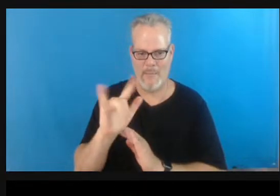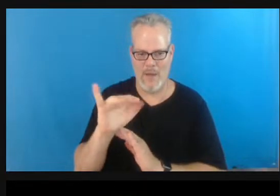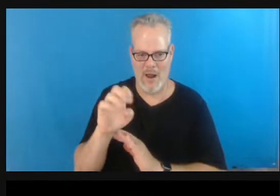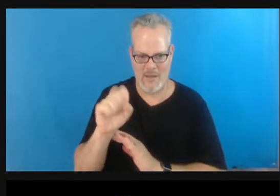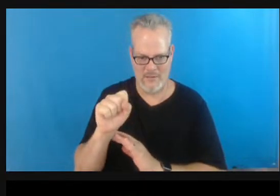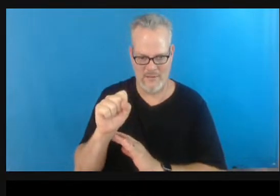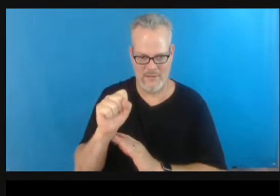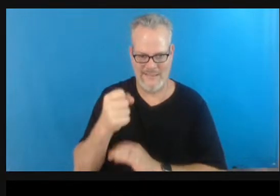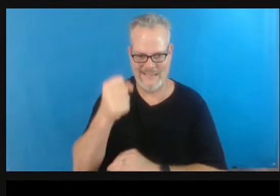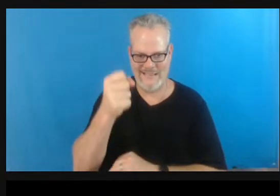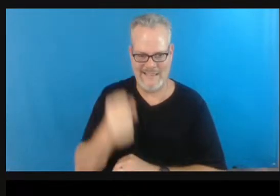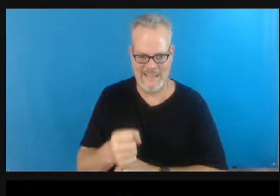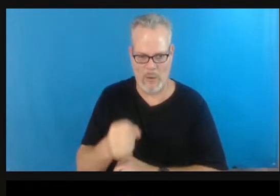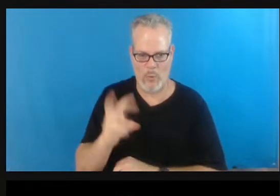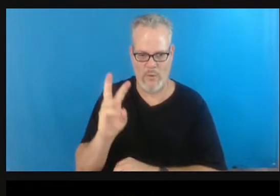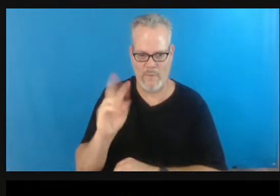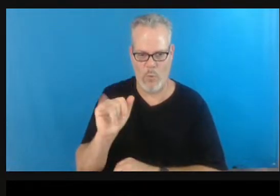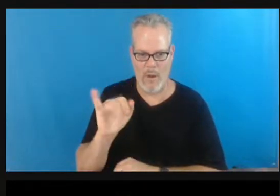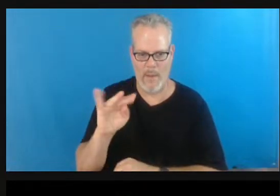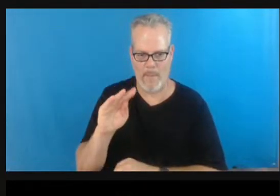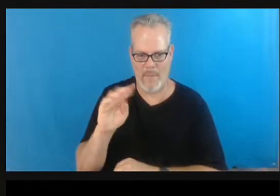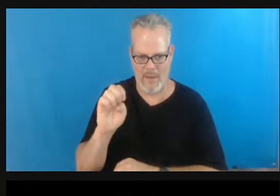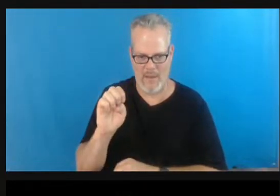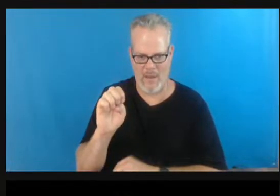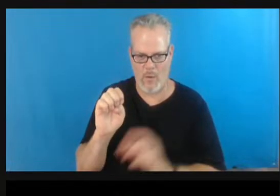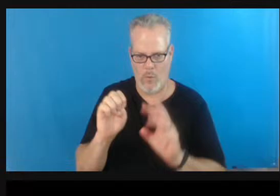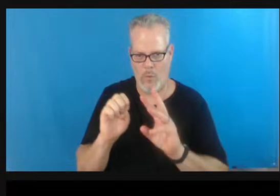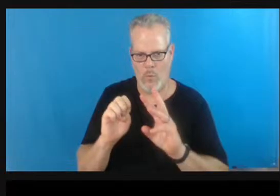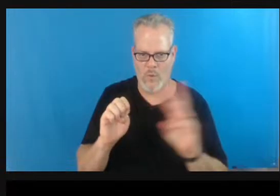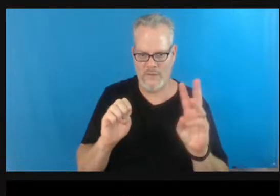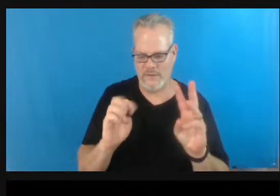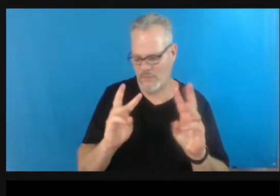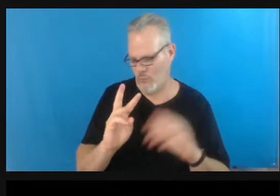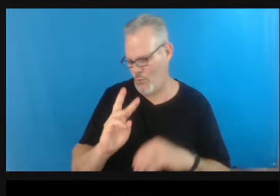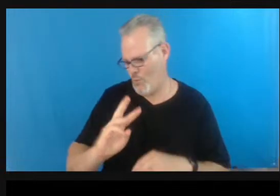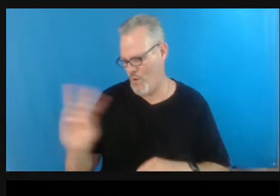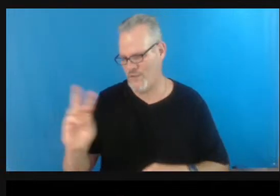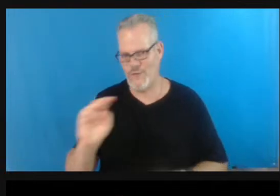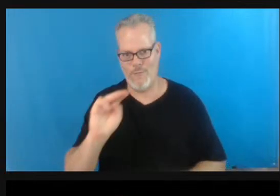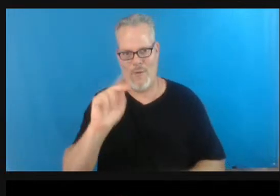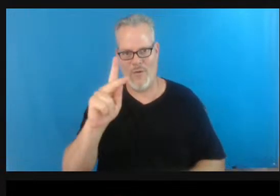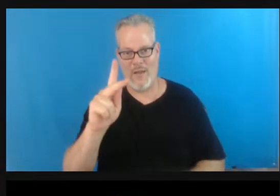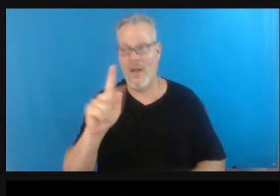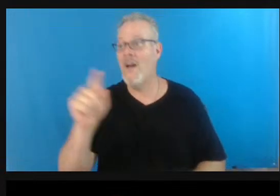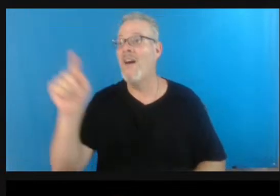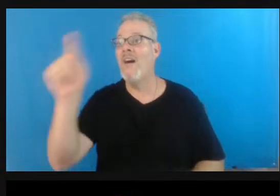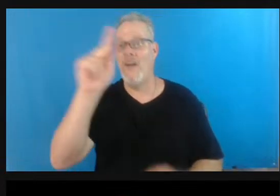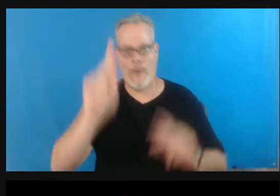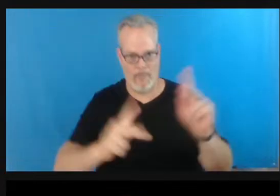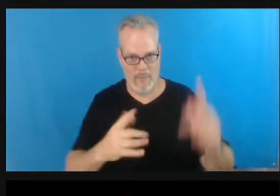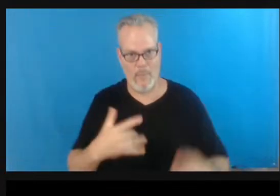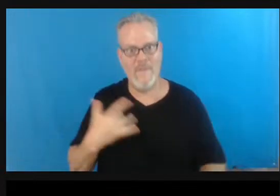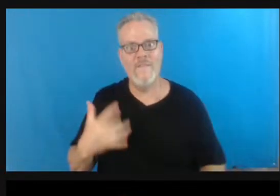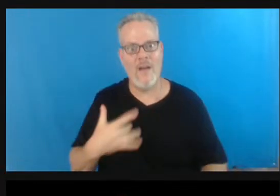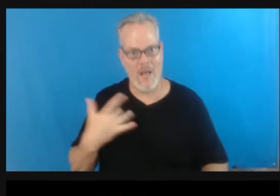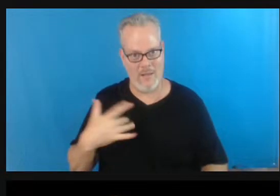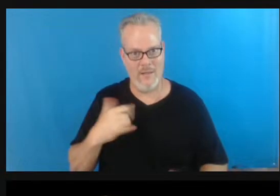south of Waimea on the west side of Mauna Kea. We got some reports from our network of people feeling this, at least over in Honoka area.